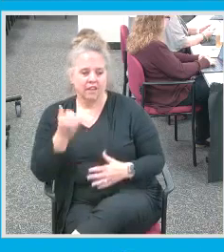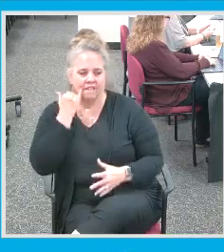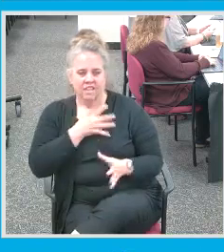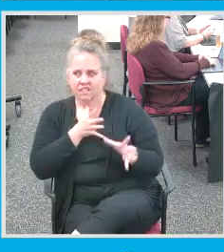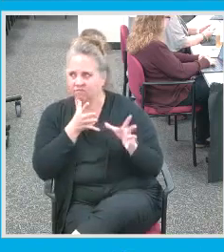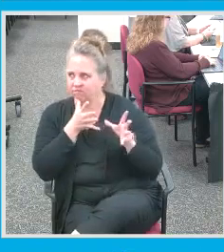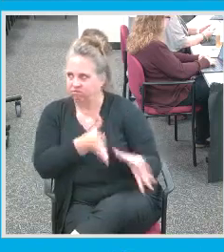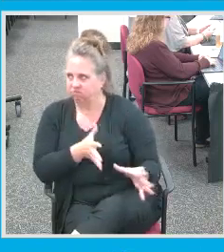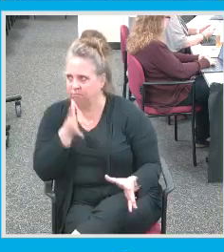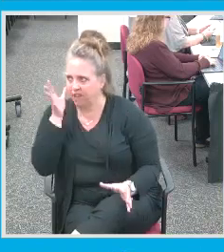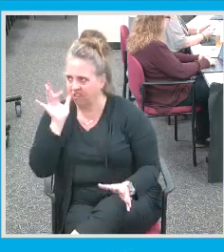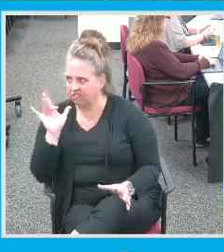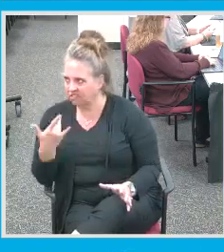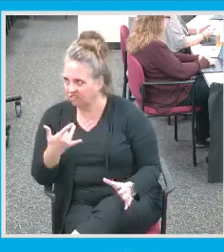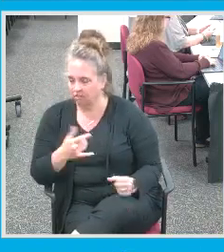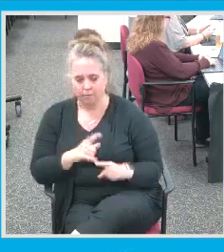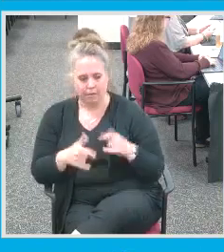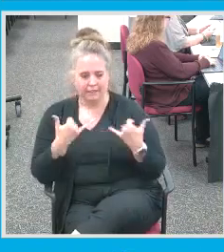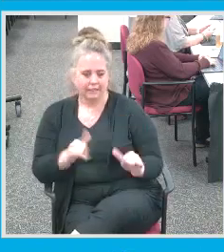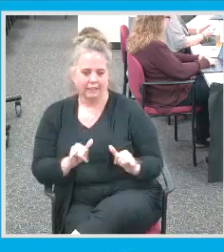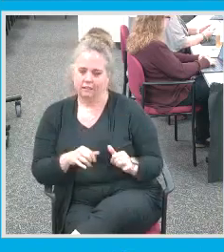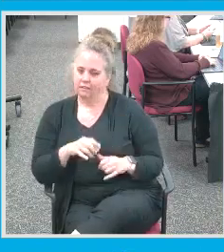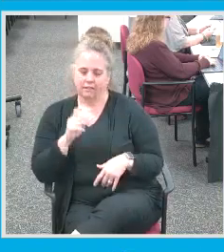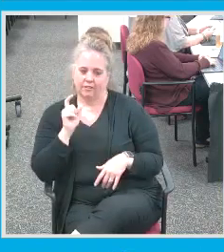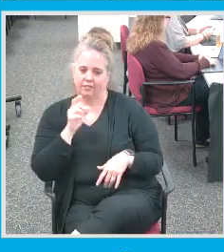will not regret it when you grow up.